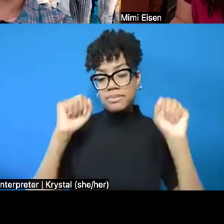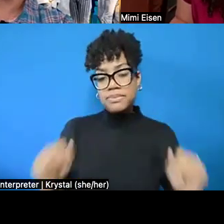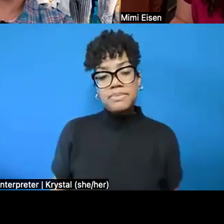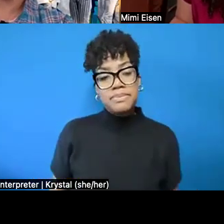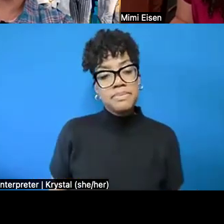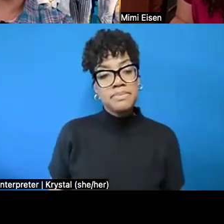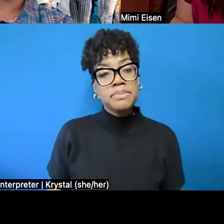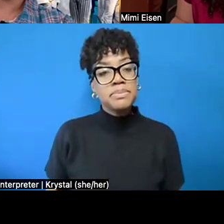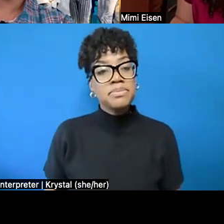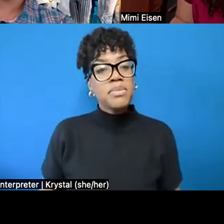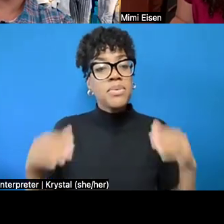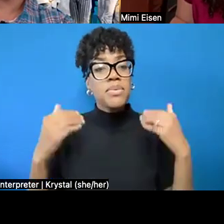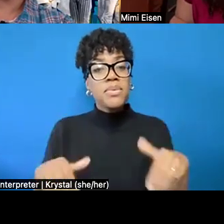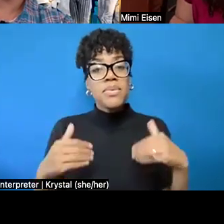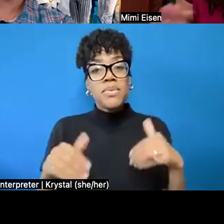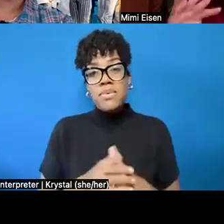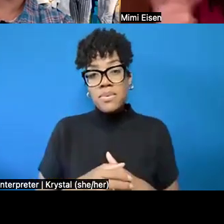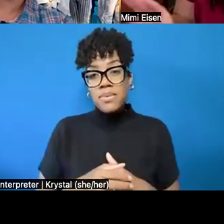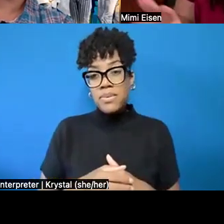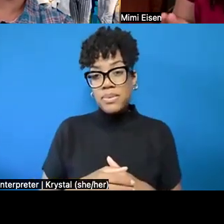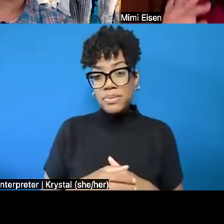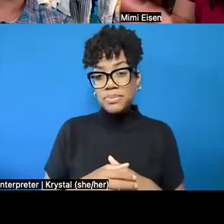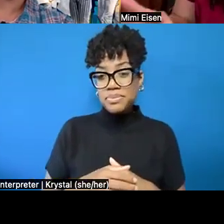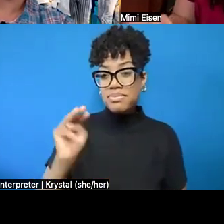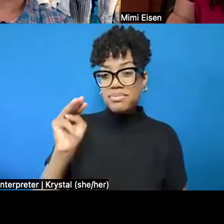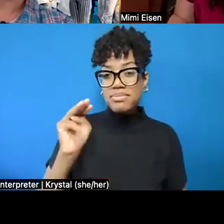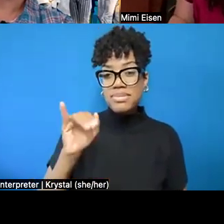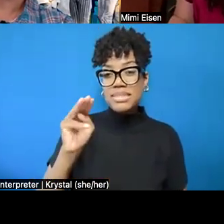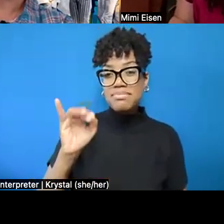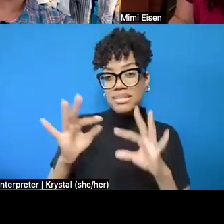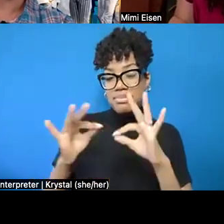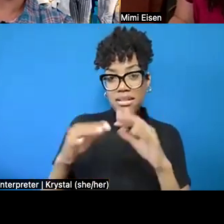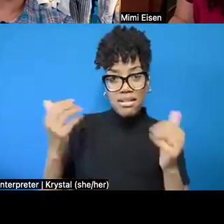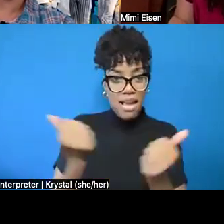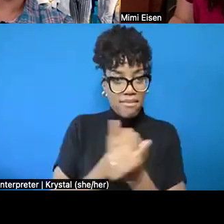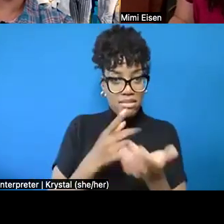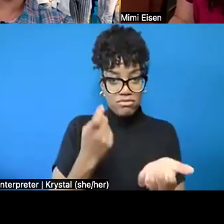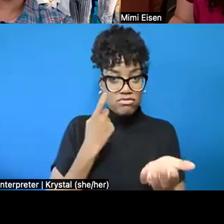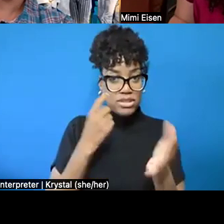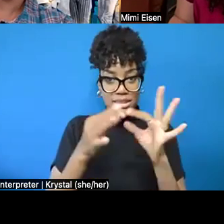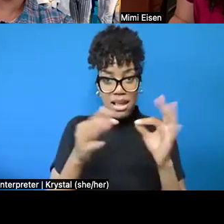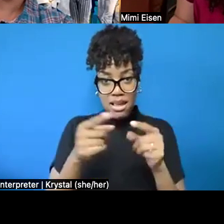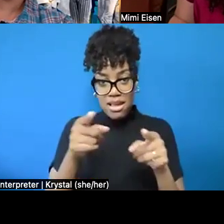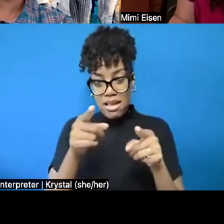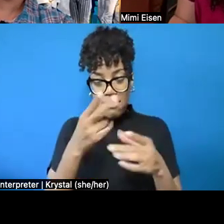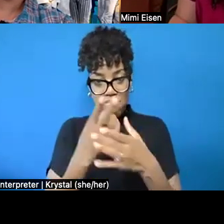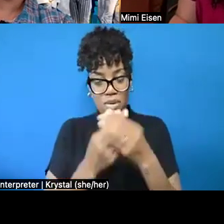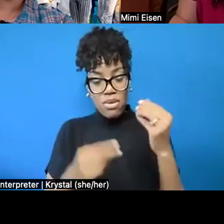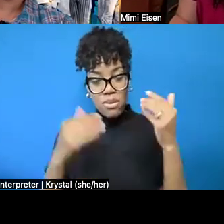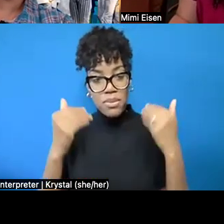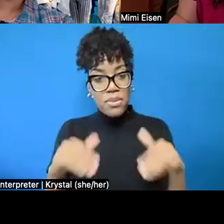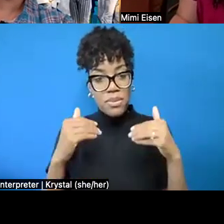Thank you. I just want to say, like, everything Tiff and Jesse said, but